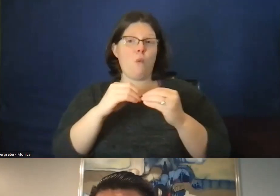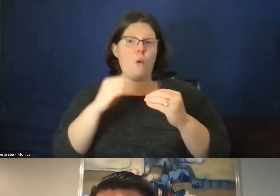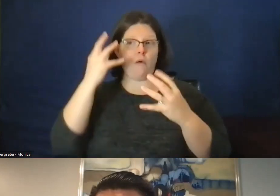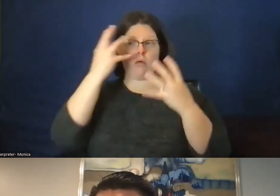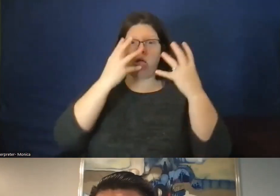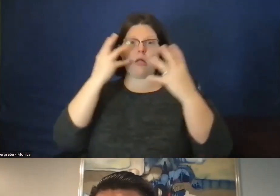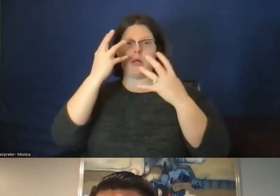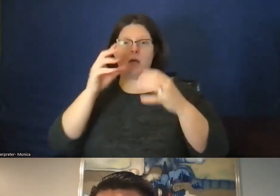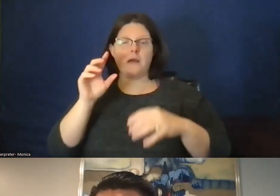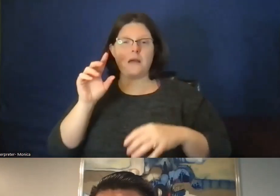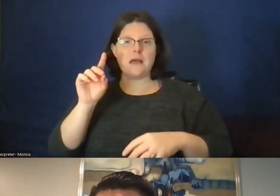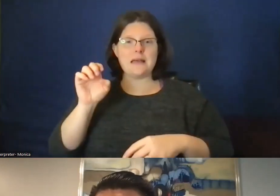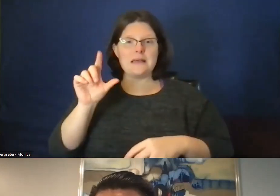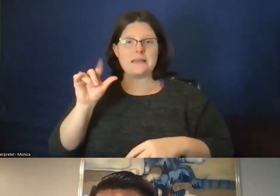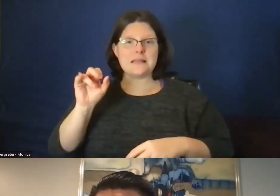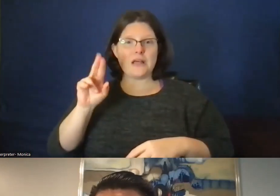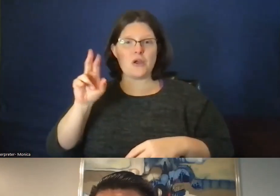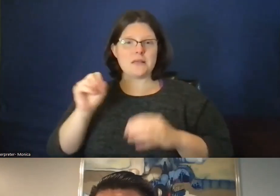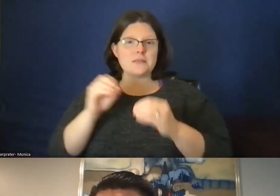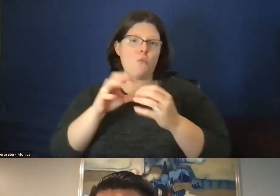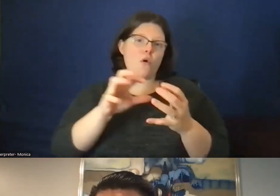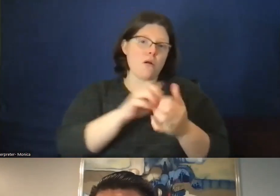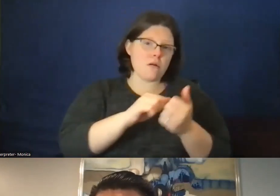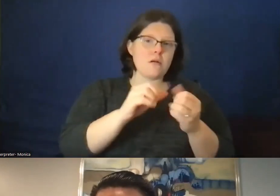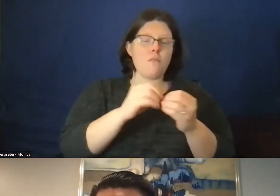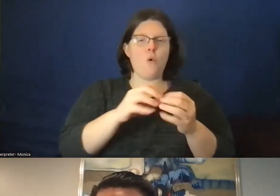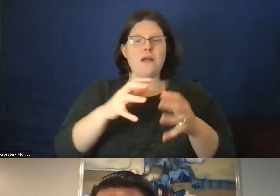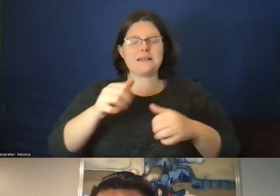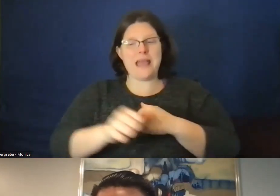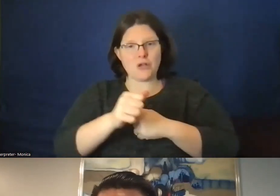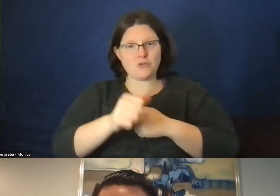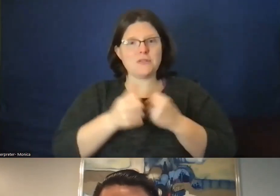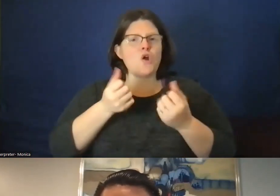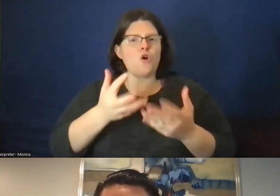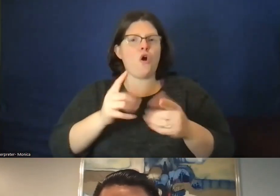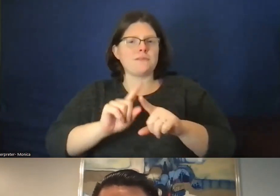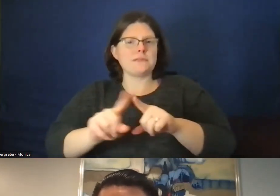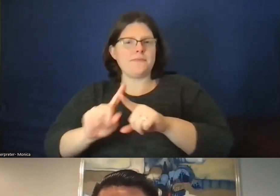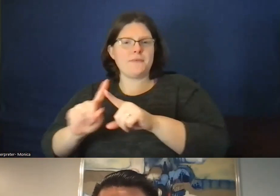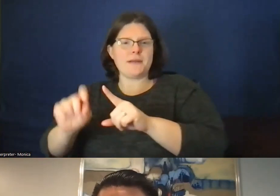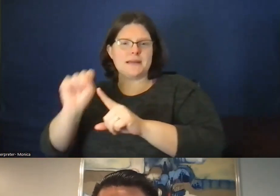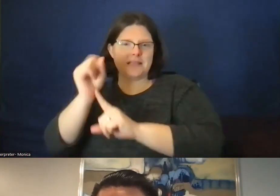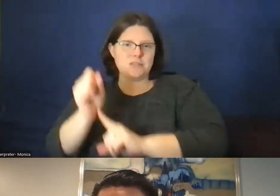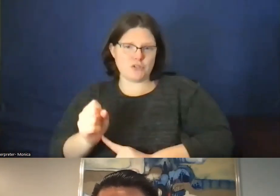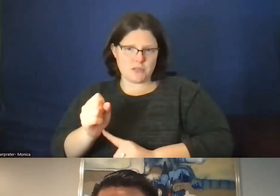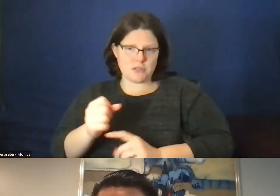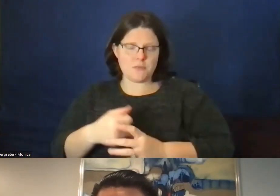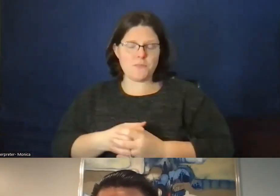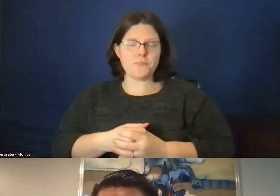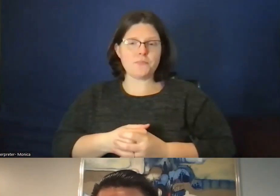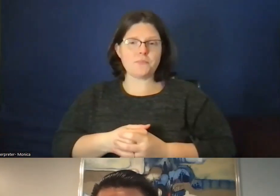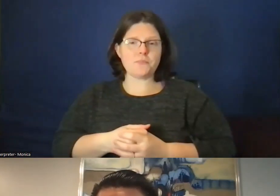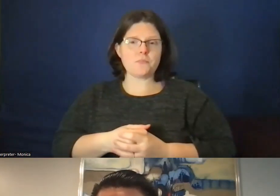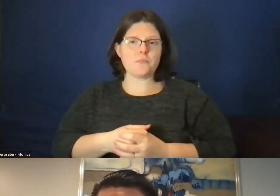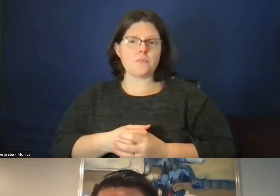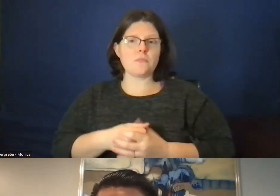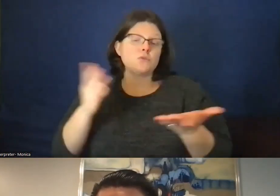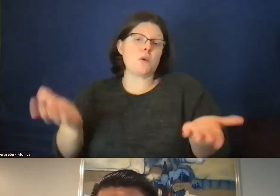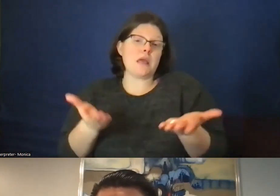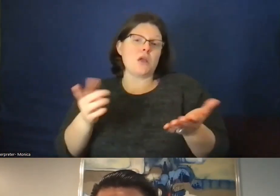more dangerous, and they cause different conditions. So here they are